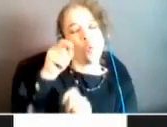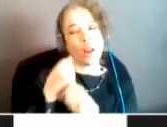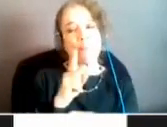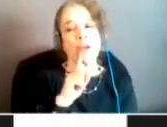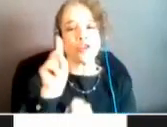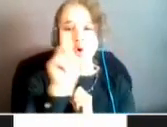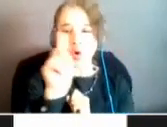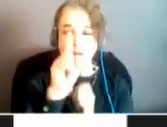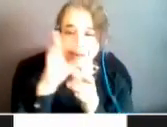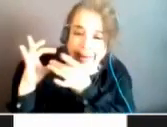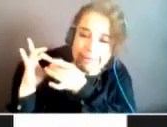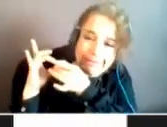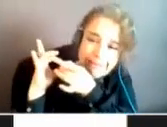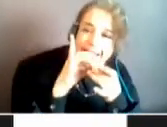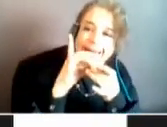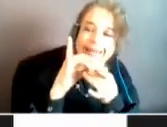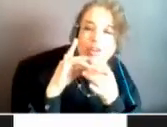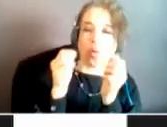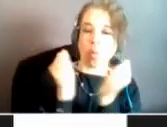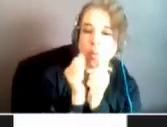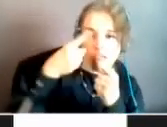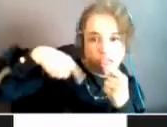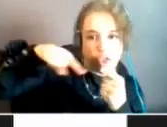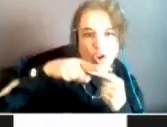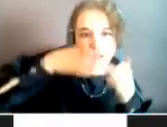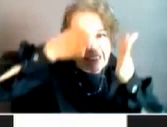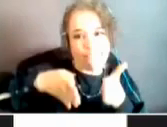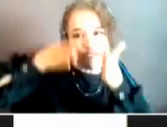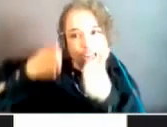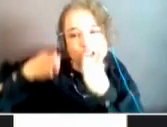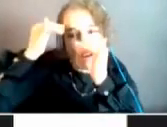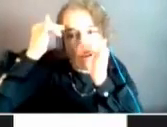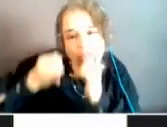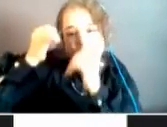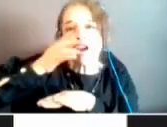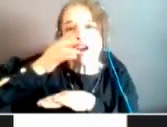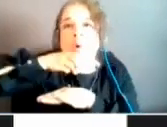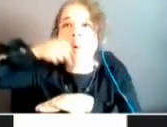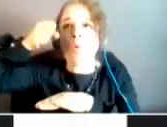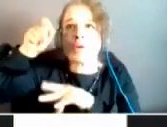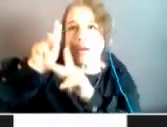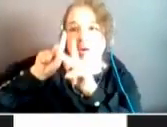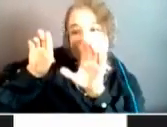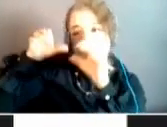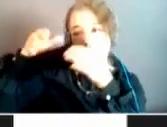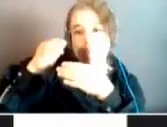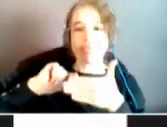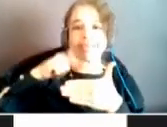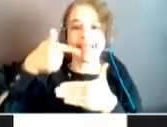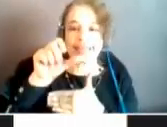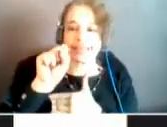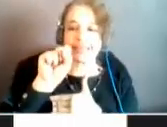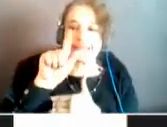we're connecting with those individuals who are among the oldest old. Next slide.